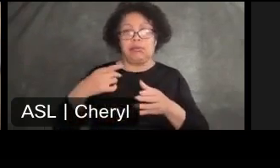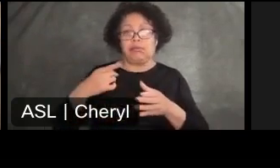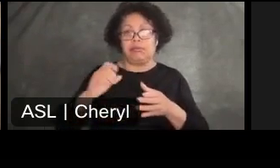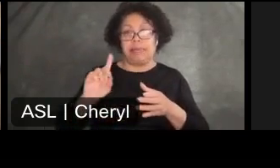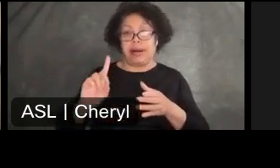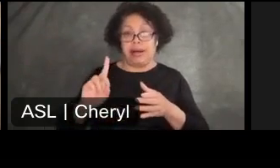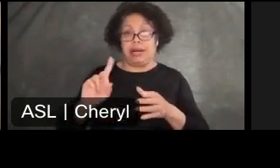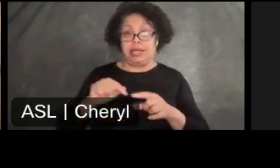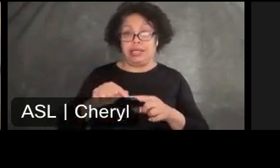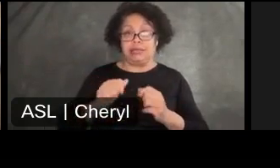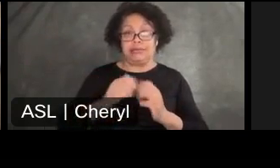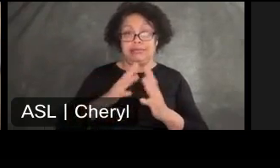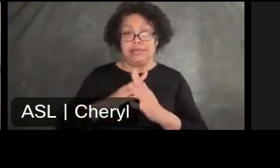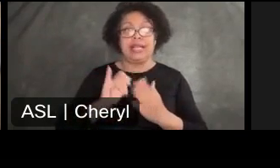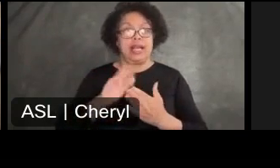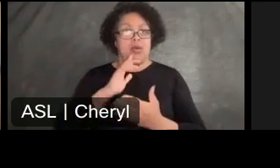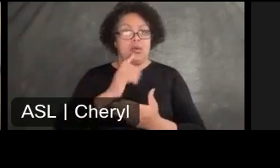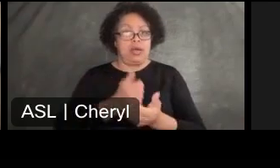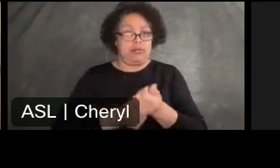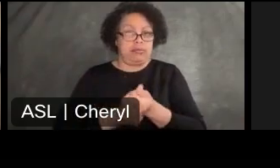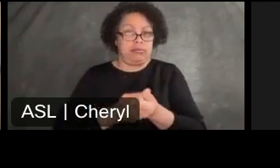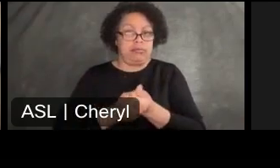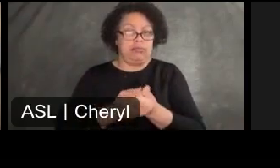and approach within our advocacy work.